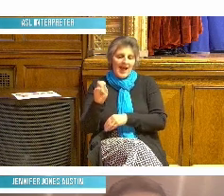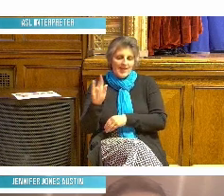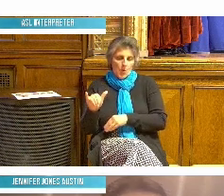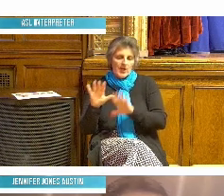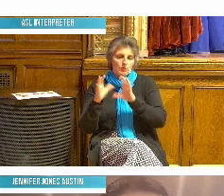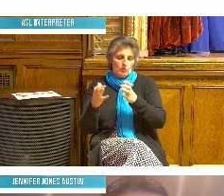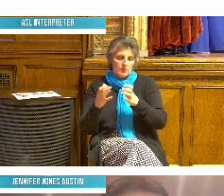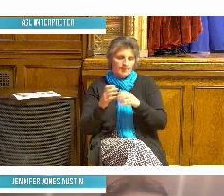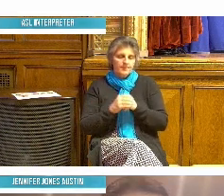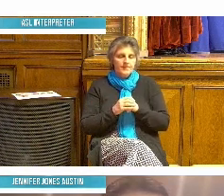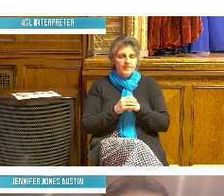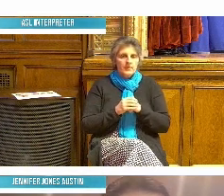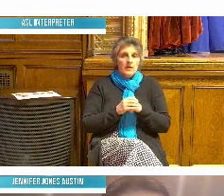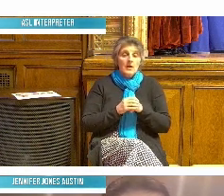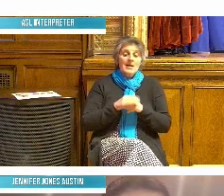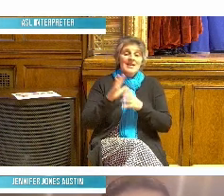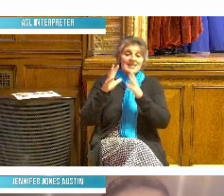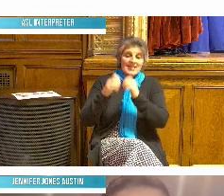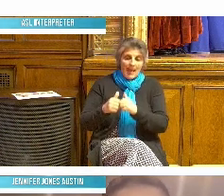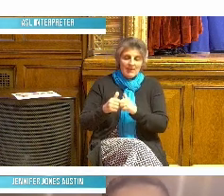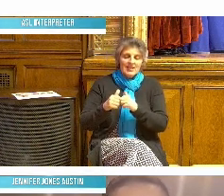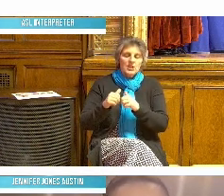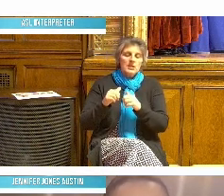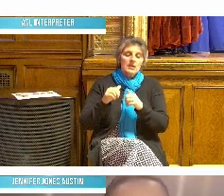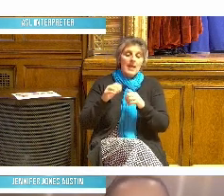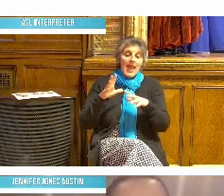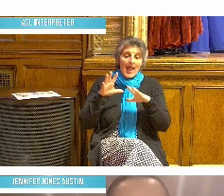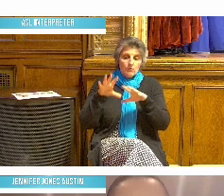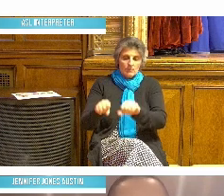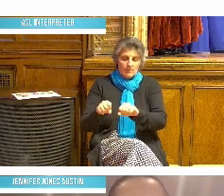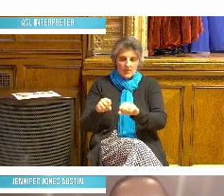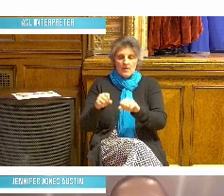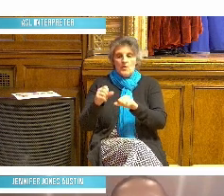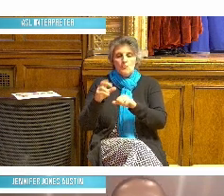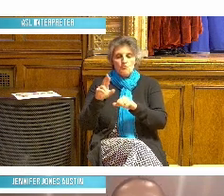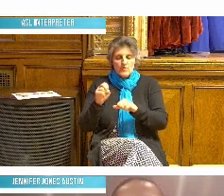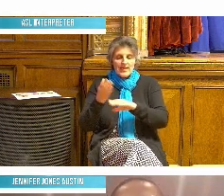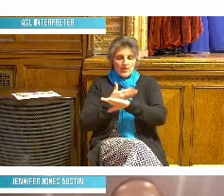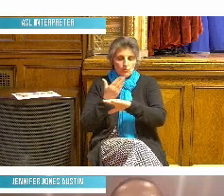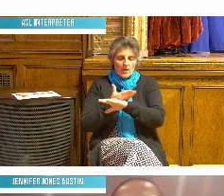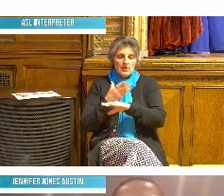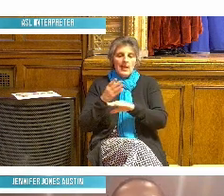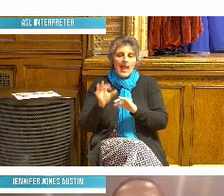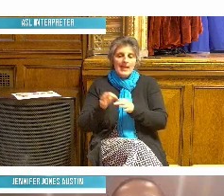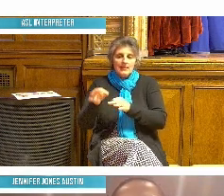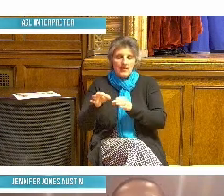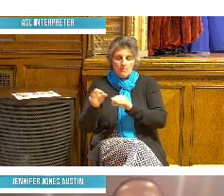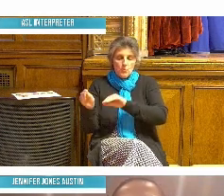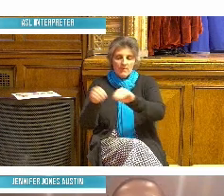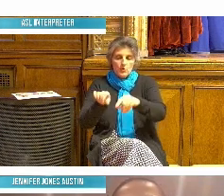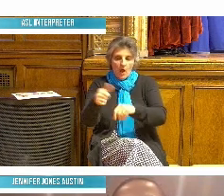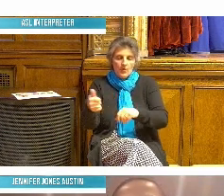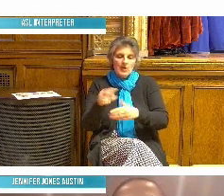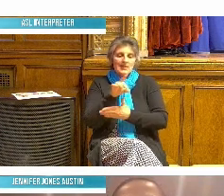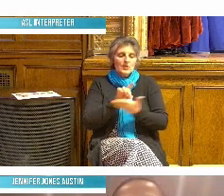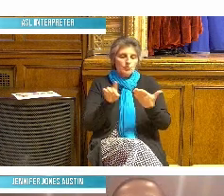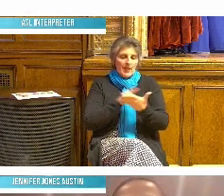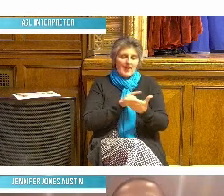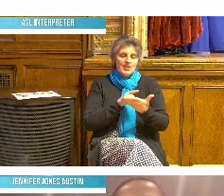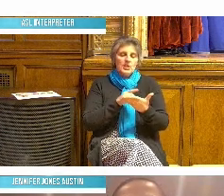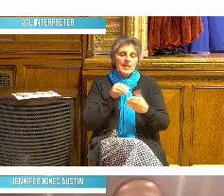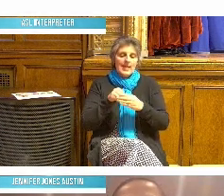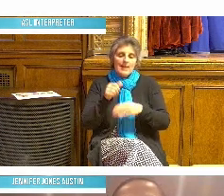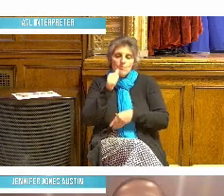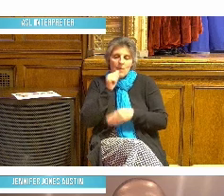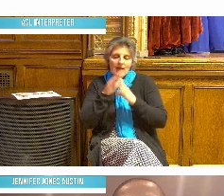quote. Demolition outpaced construction of replacement housing and, quote, discrimination in private housing, close quote,